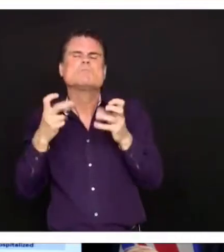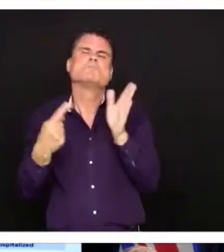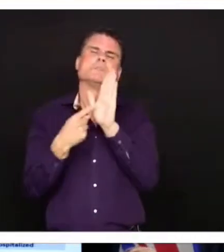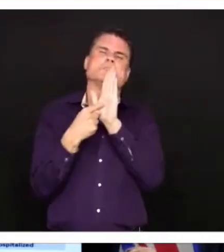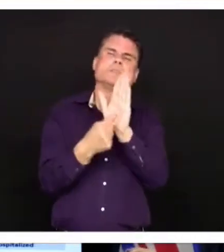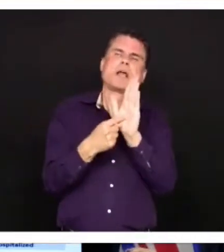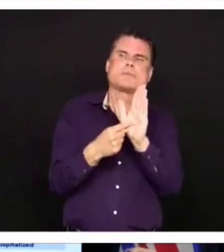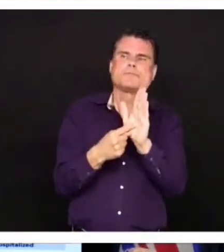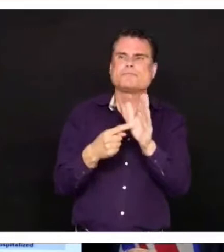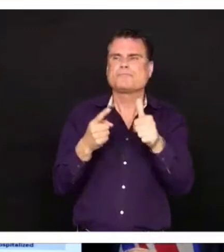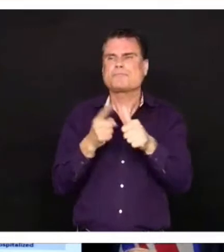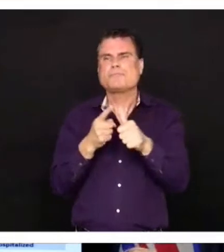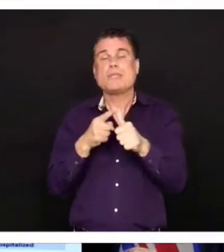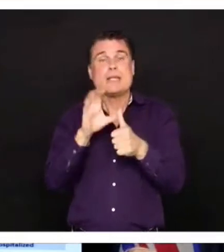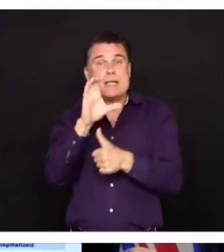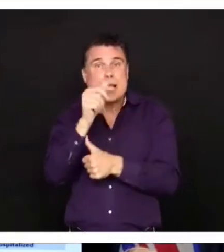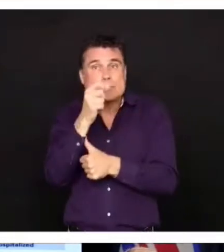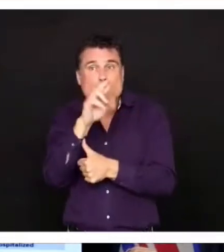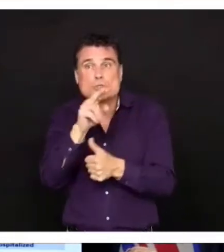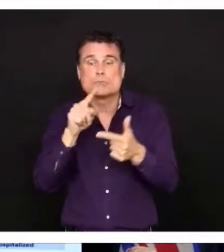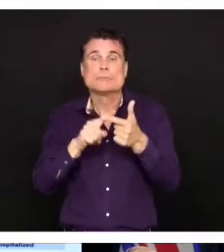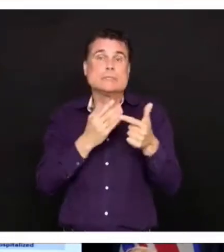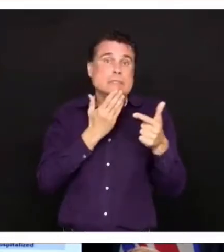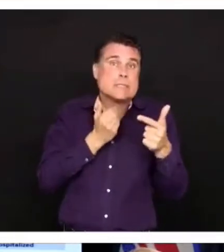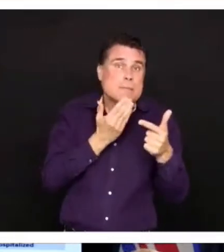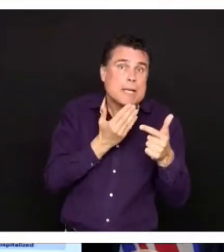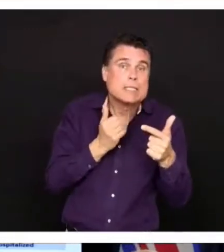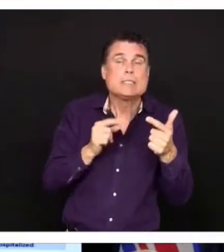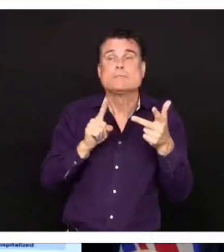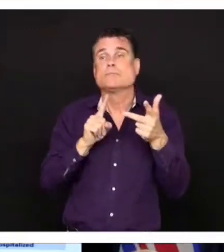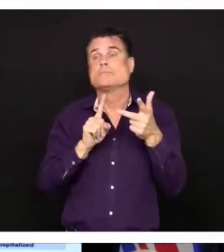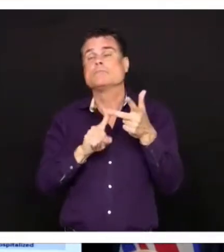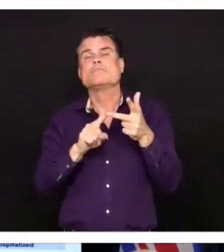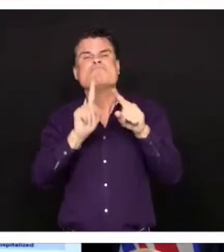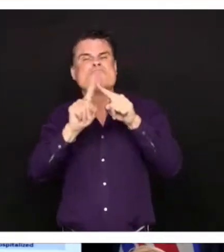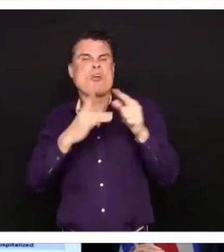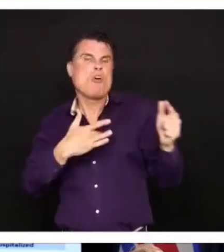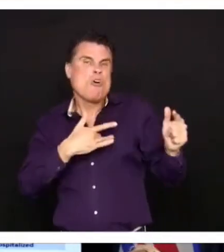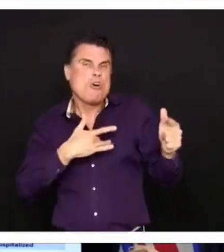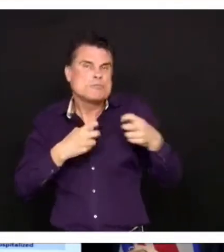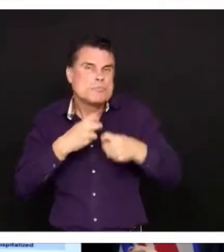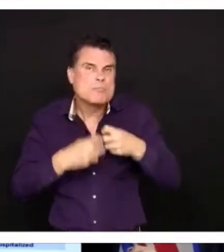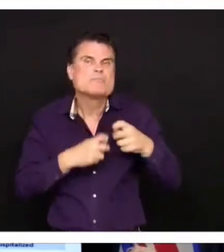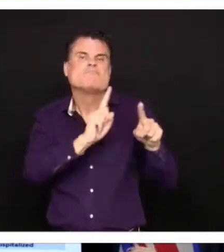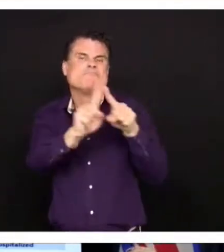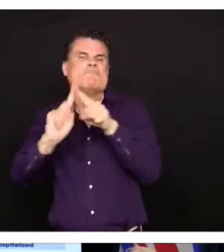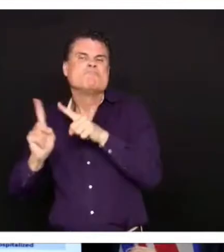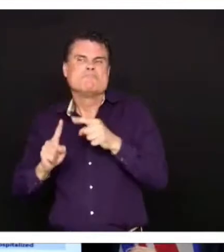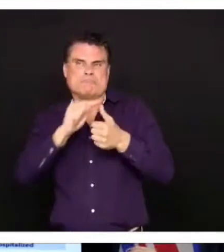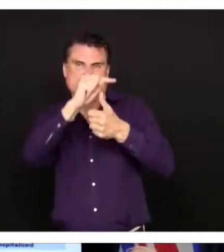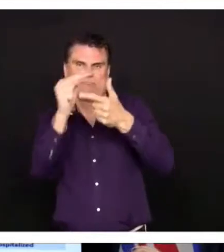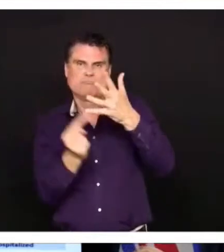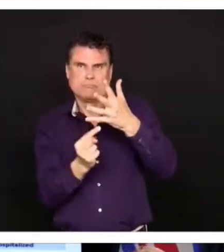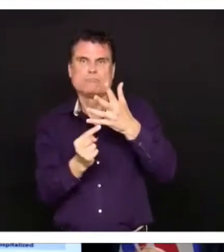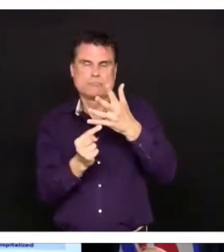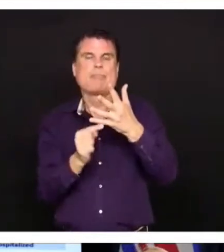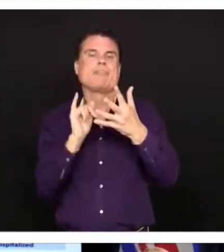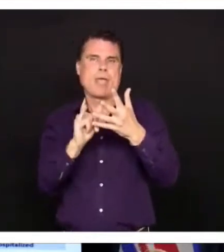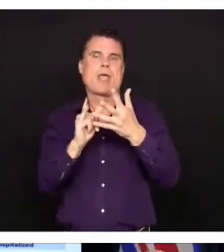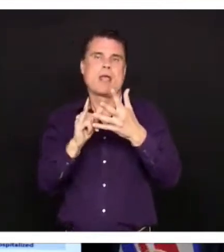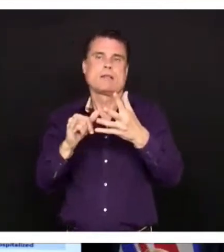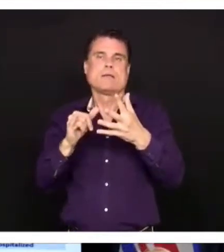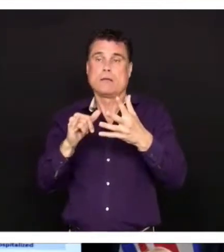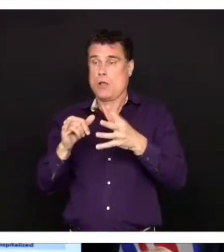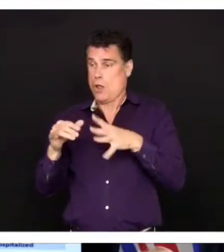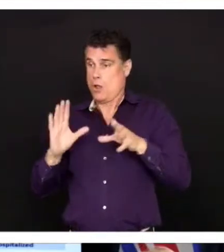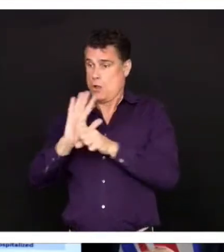14th, we had 72 people in British Columbia who died from COVID-19. And the median age of those who died, again,